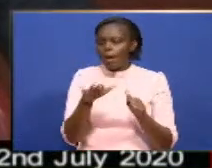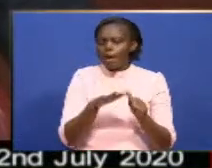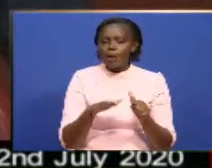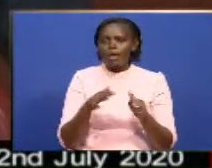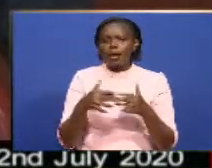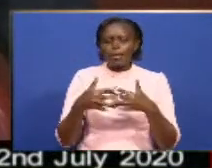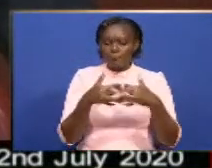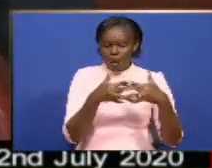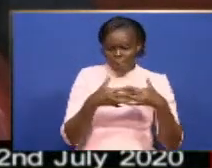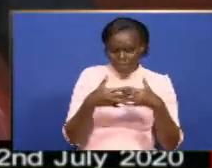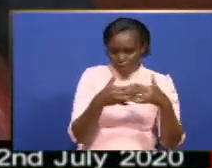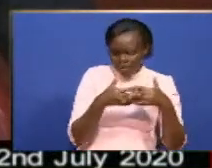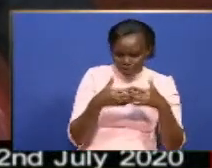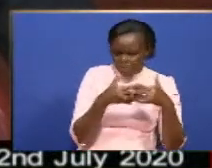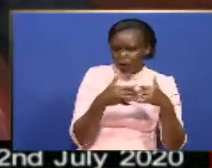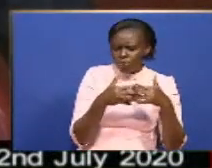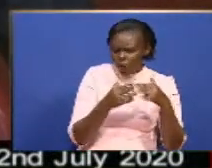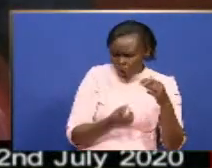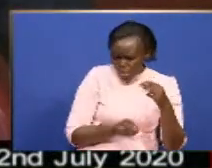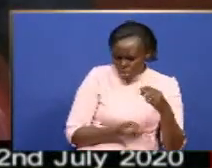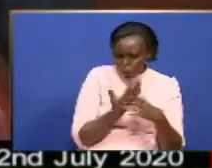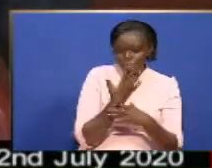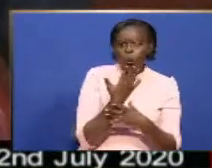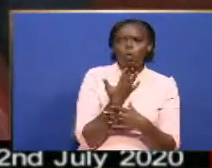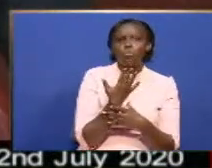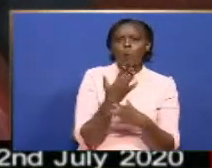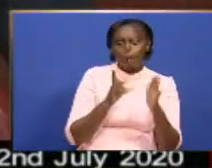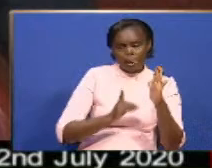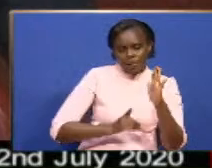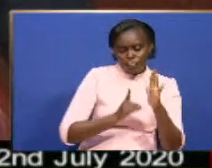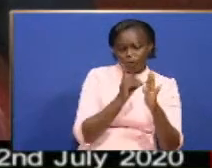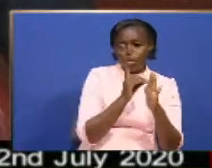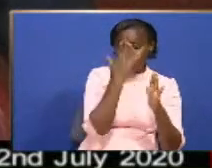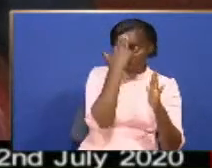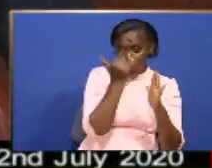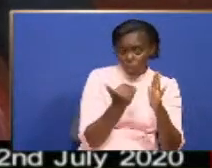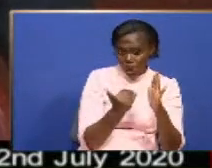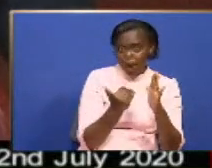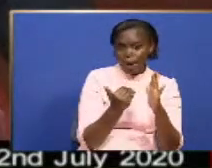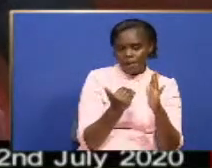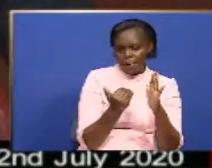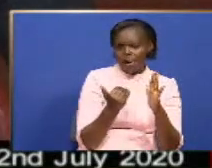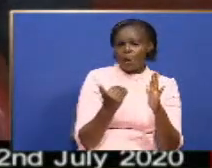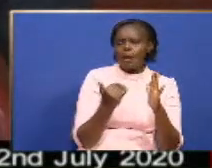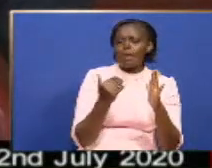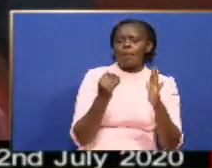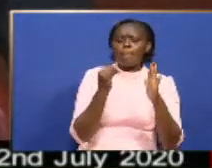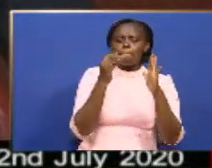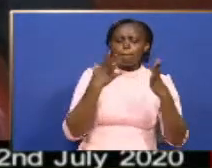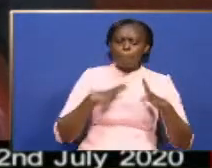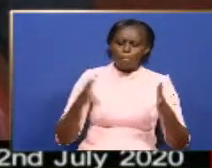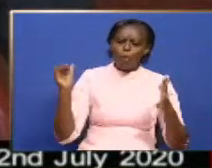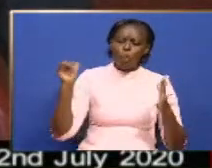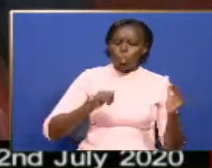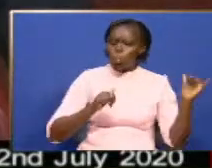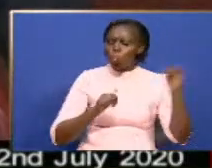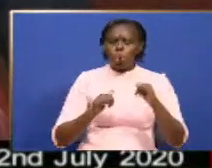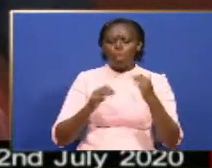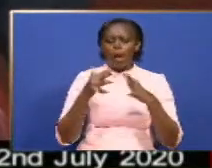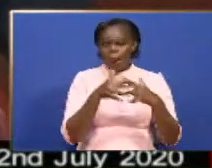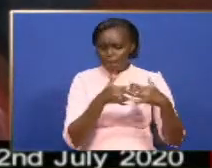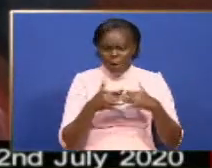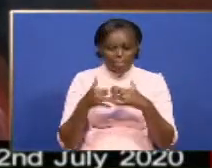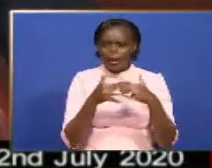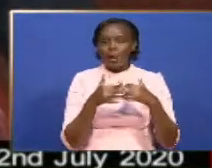US have grown, have developed because of immigrants, and have been very good at adopting